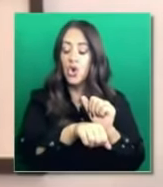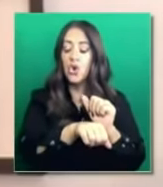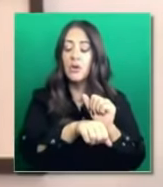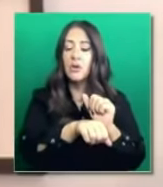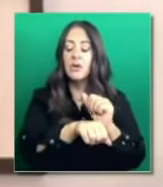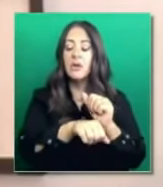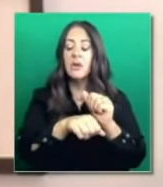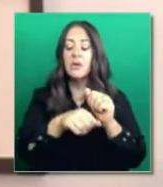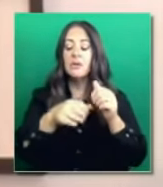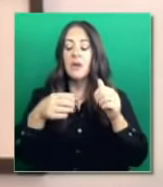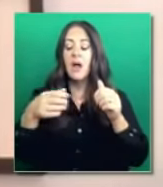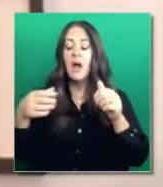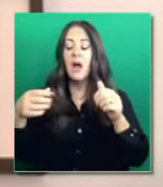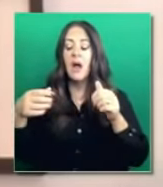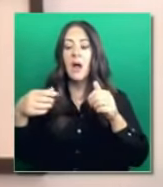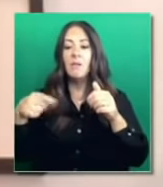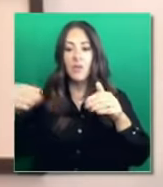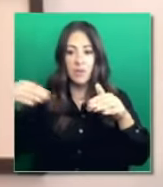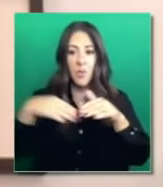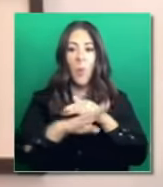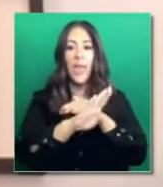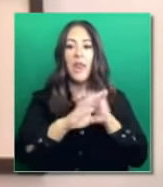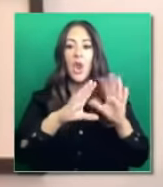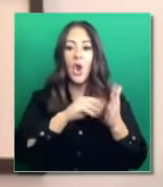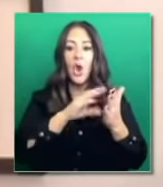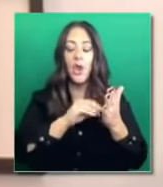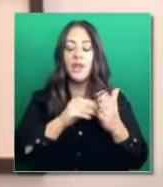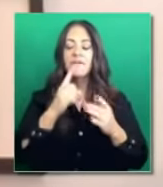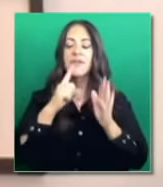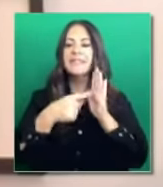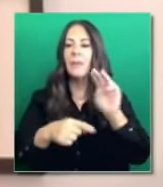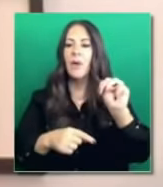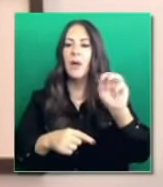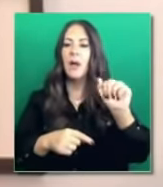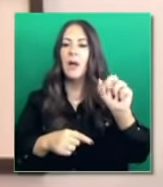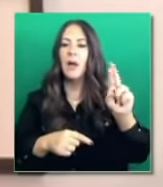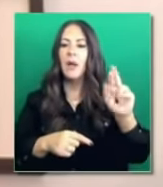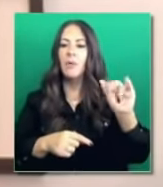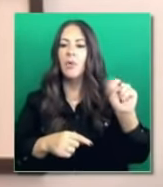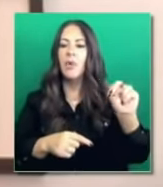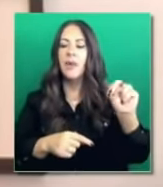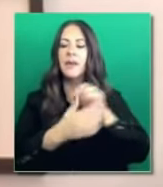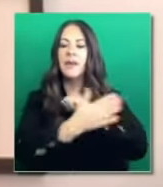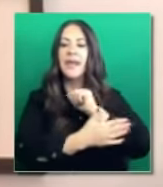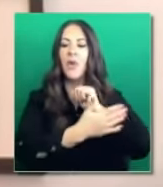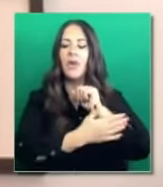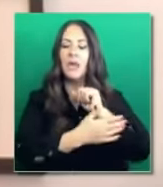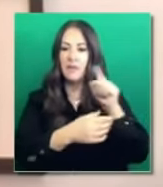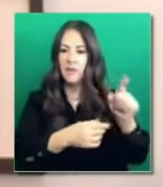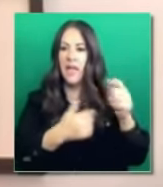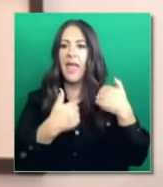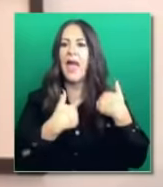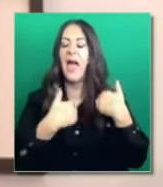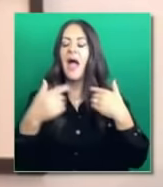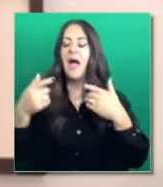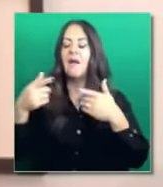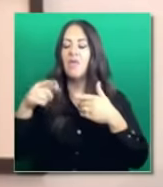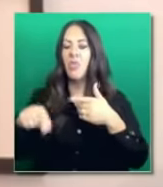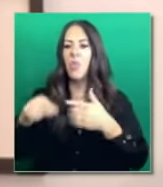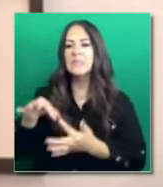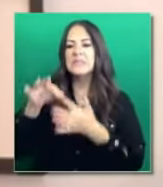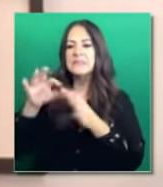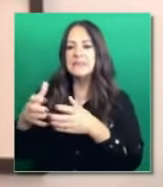in-person instruction. I'd mentioned Marin County, for example, who have had in-person instruction and found ways to